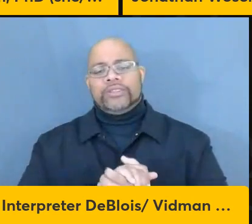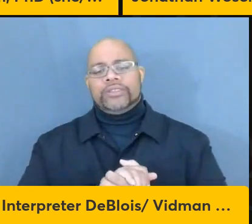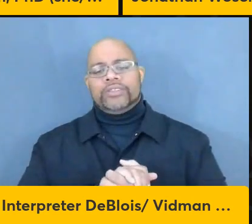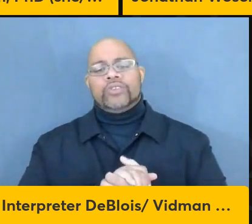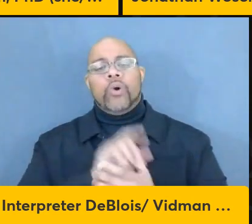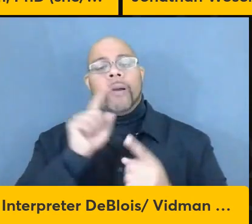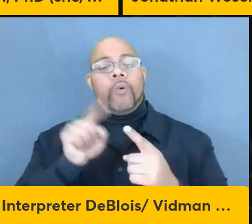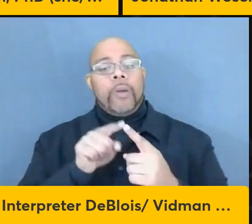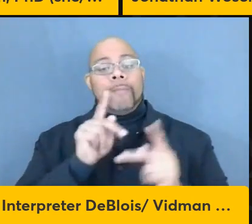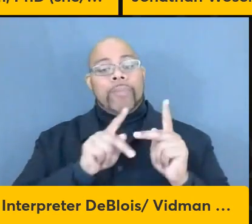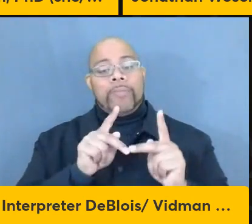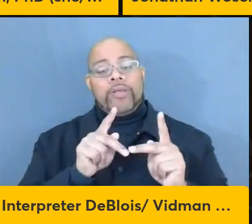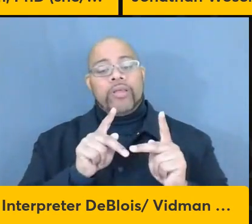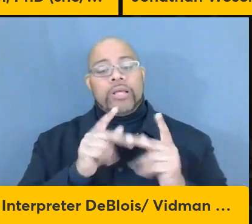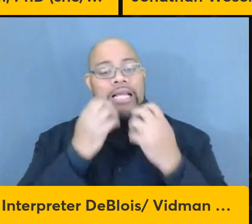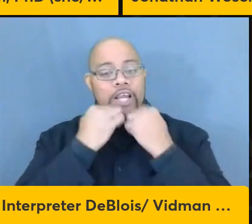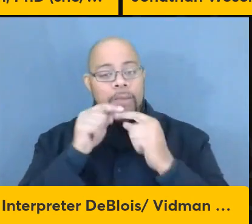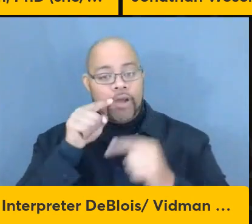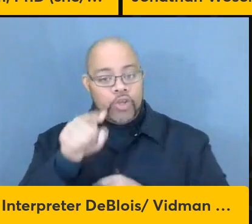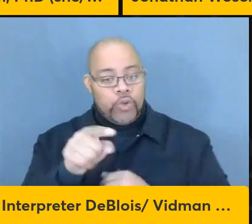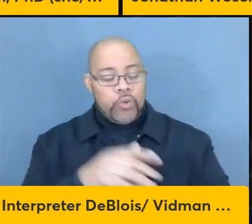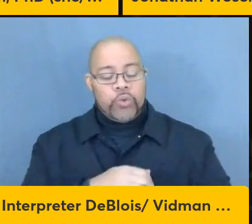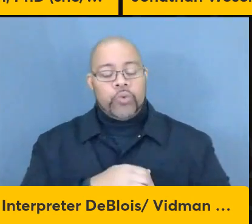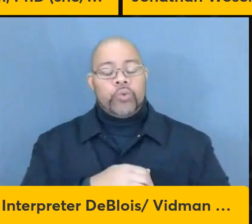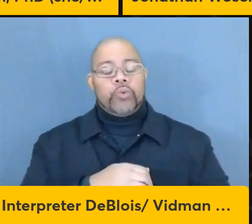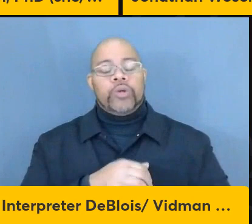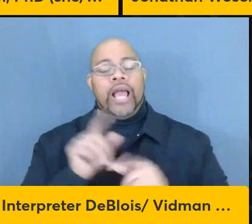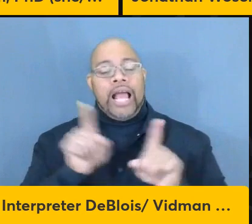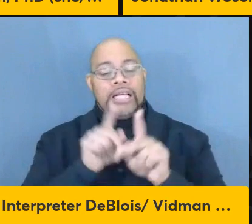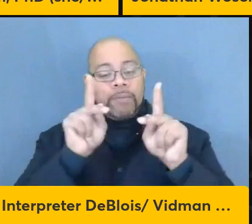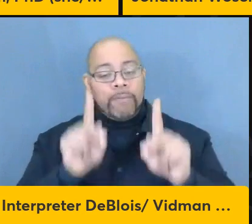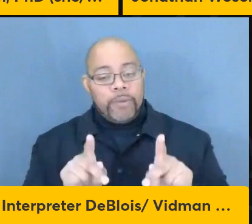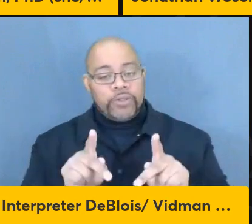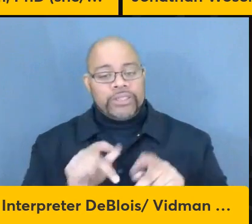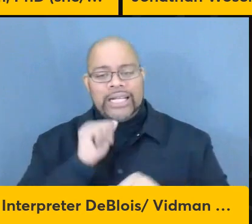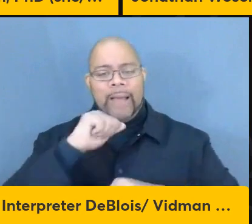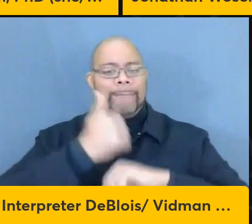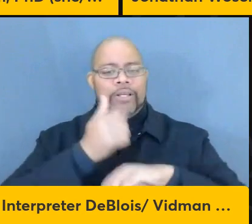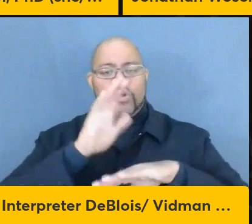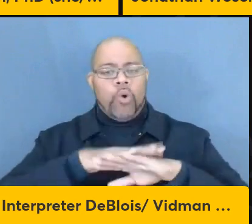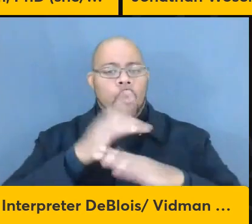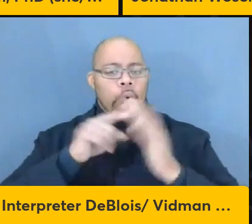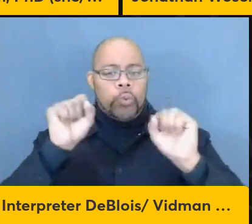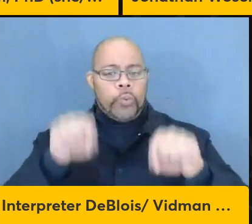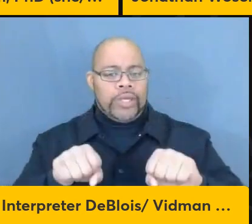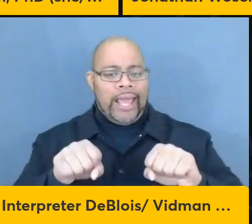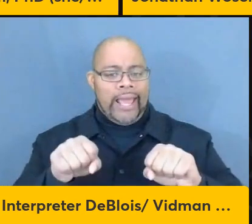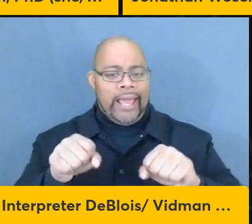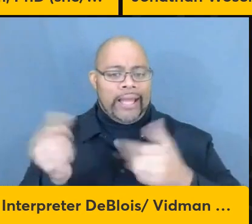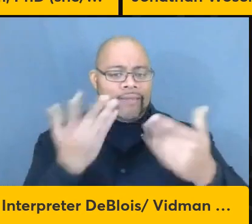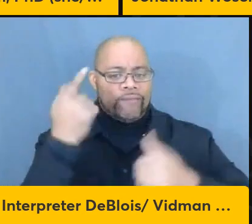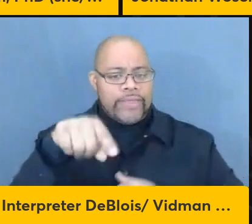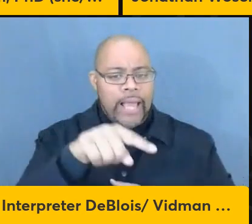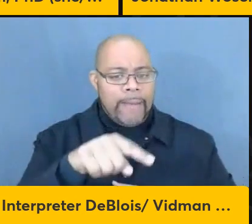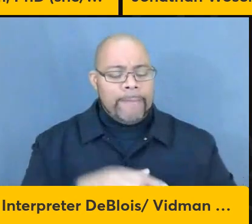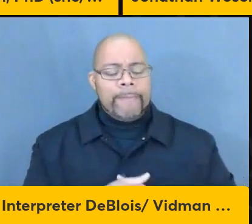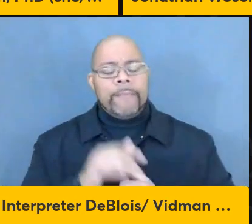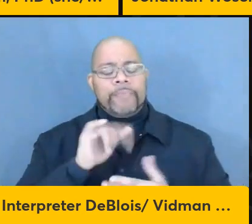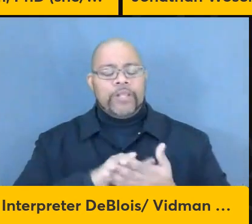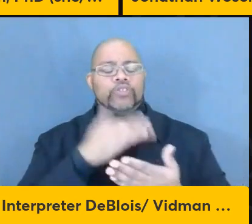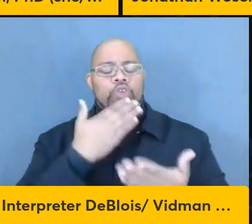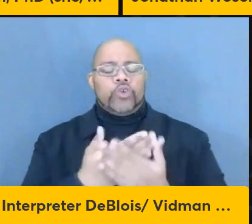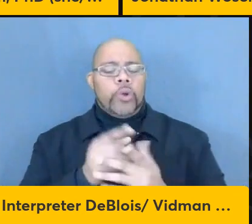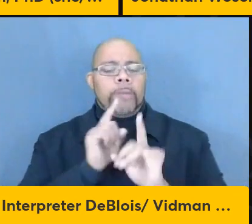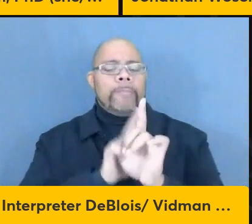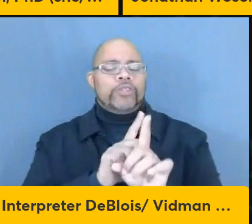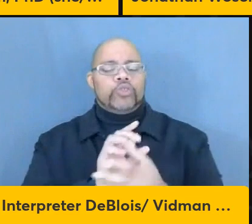so when people care about you just as a person, not based on what you can deliver for them, that's a good